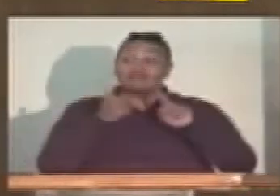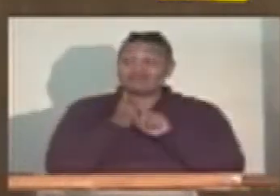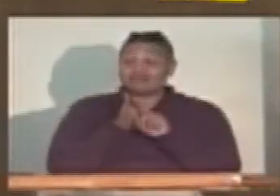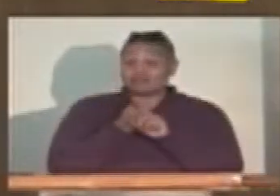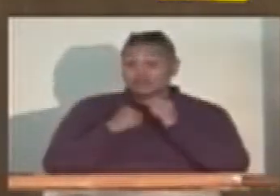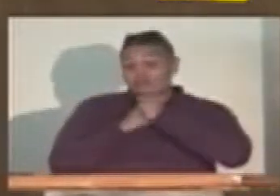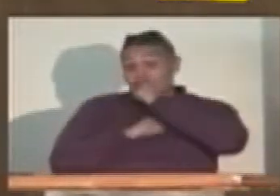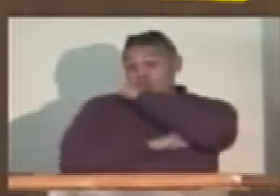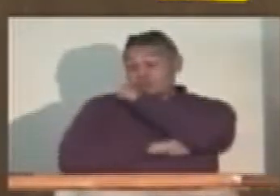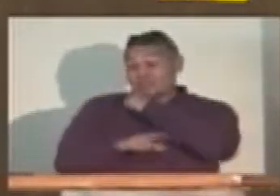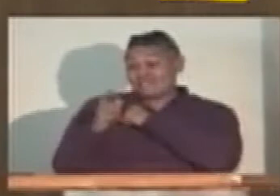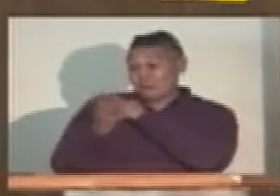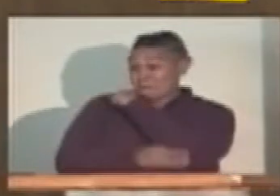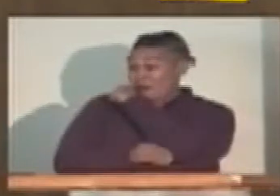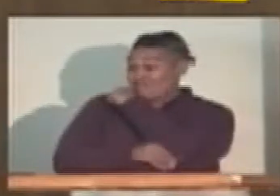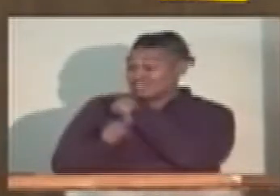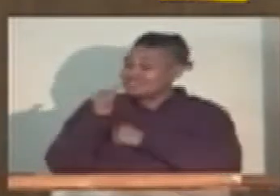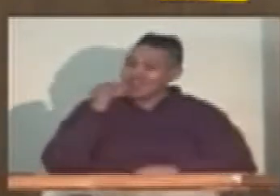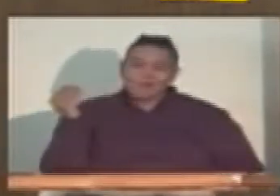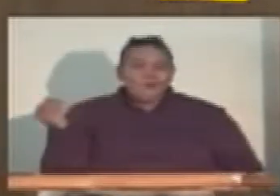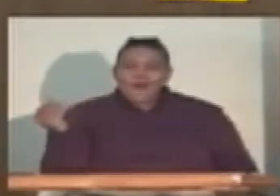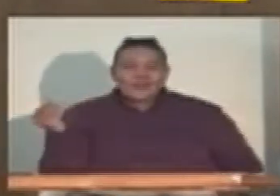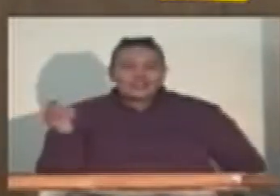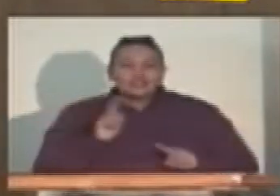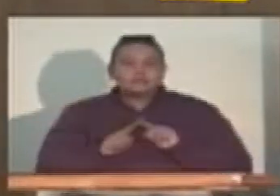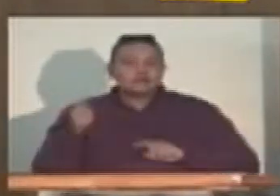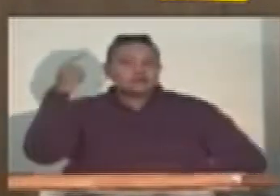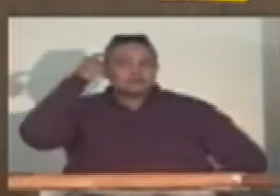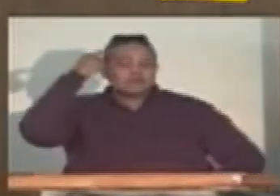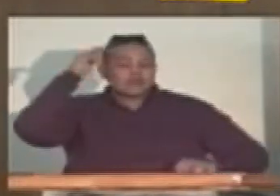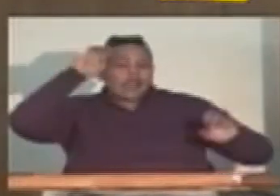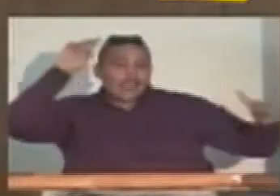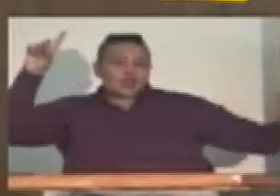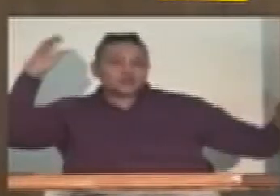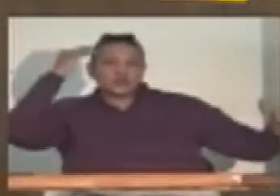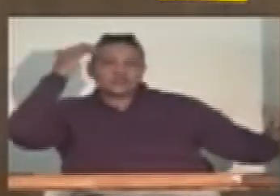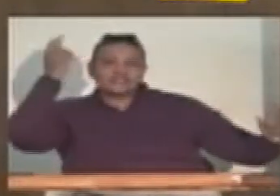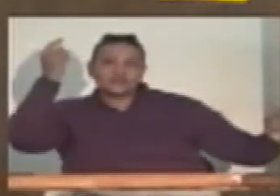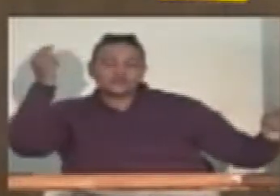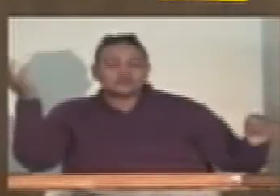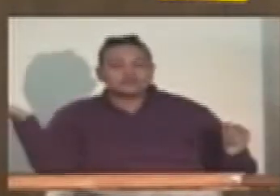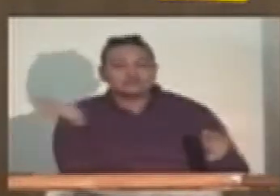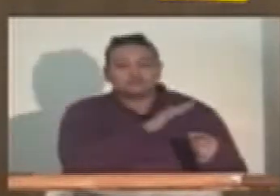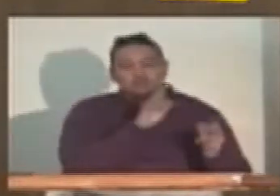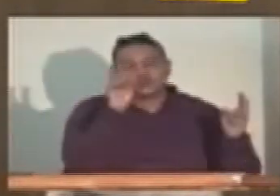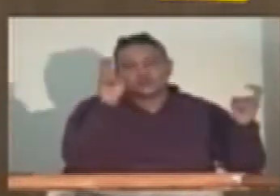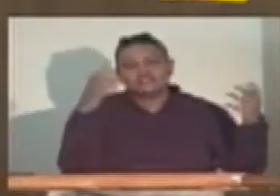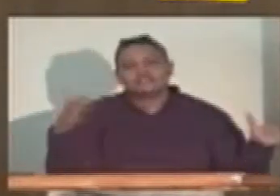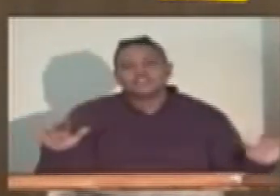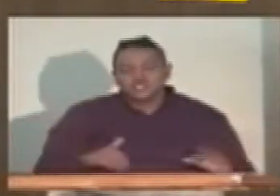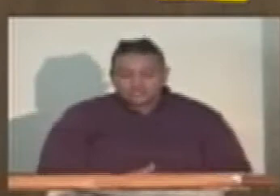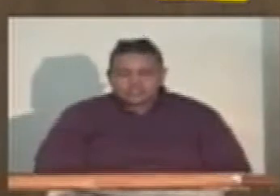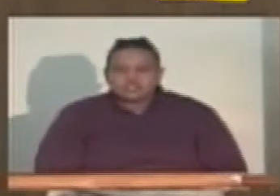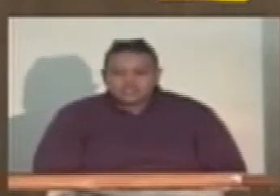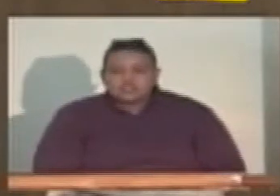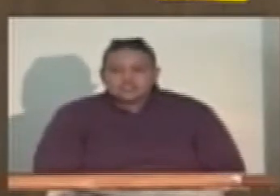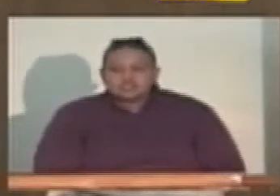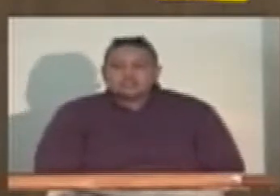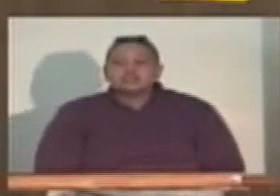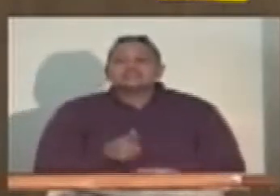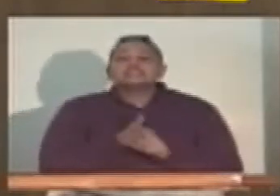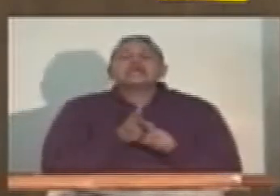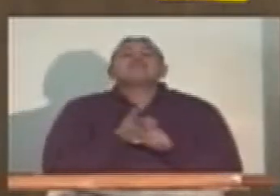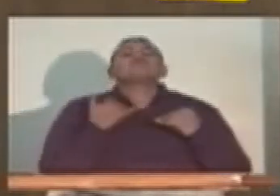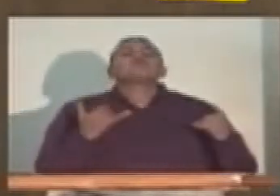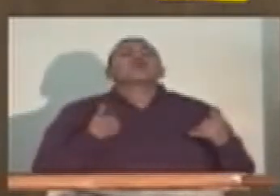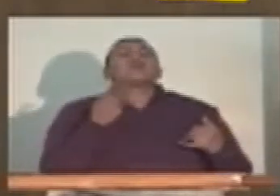fundamental cure for poverty is not money, but education," end of quote. Mr. Speaker, today we